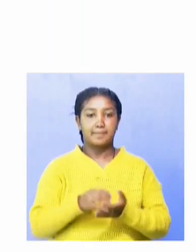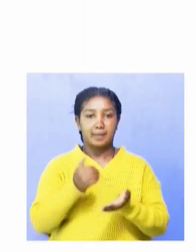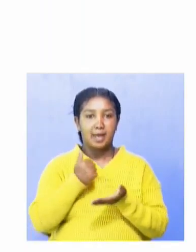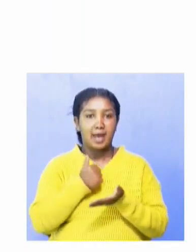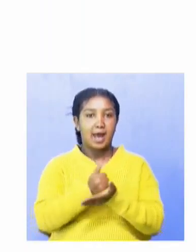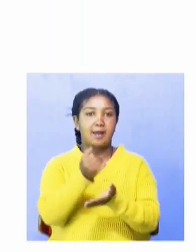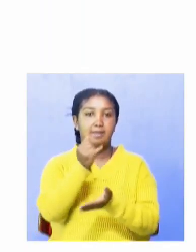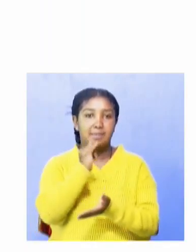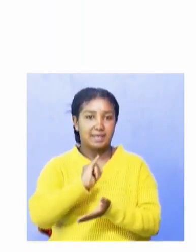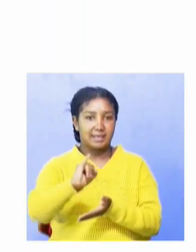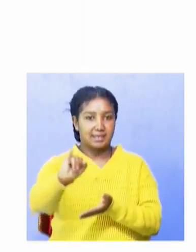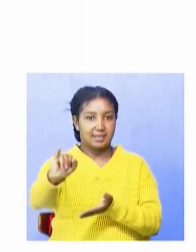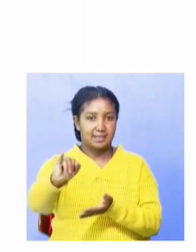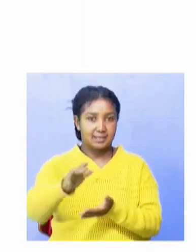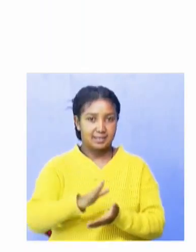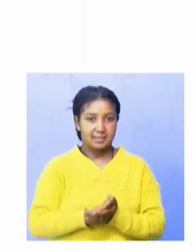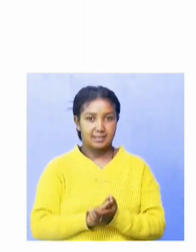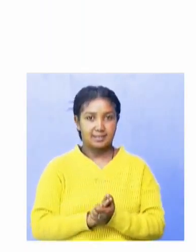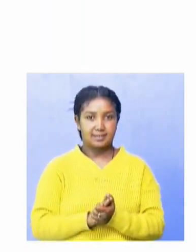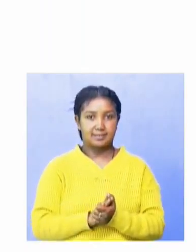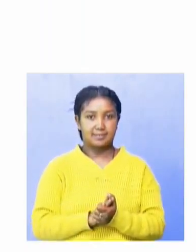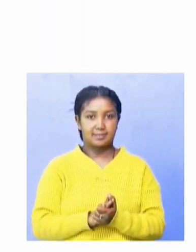helping